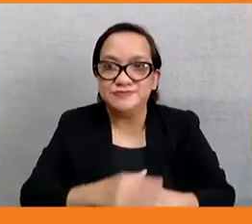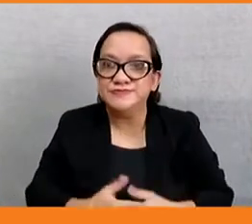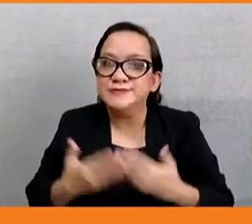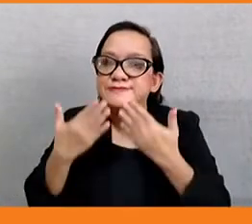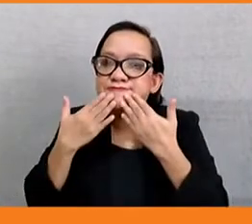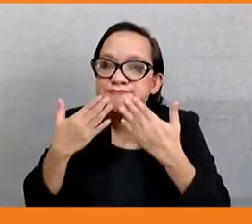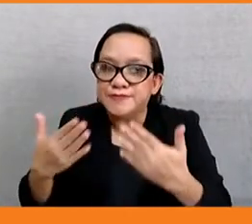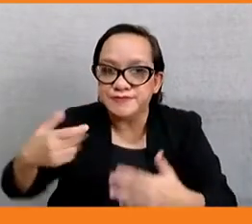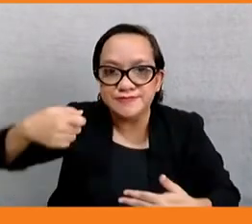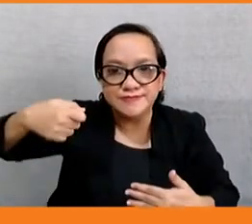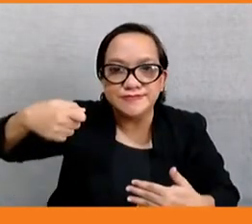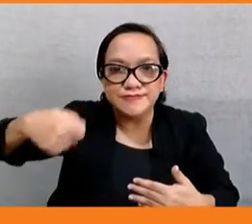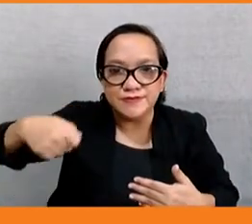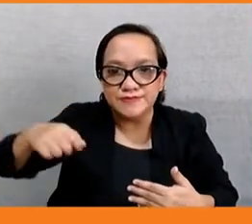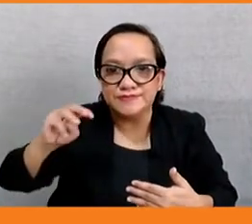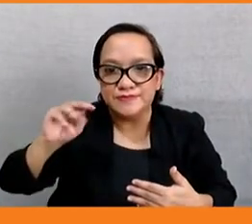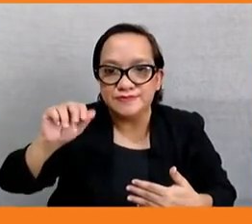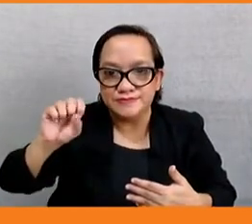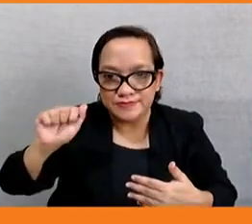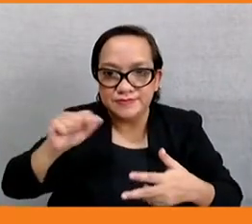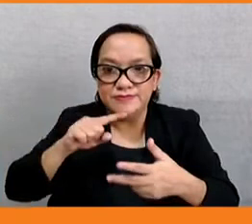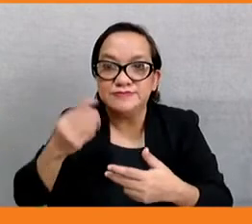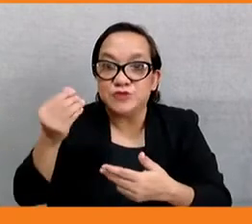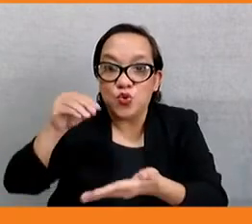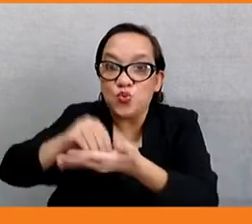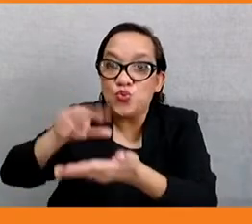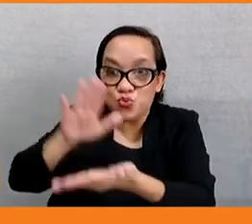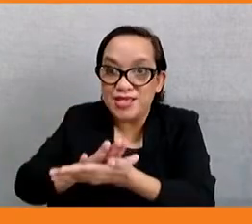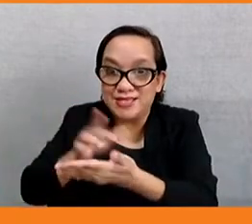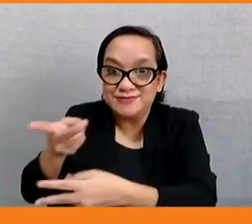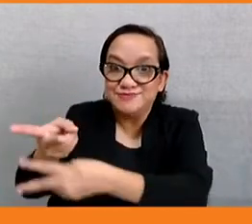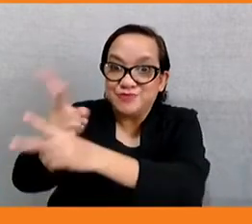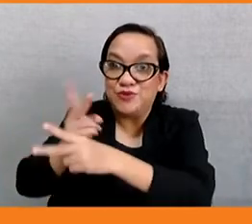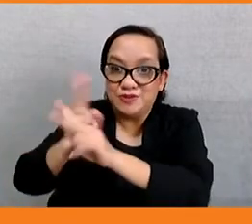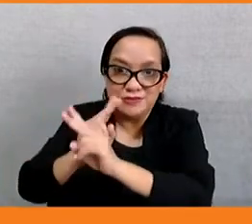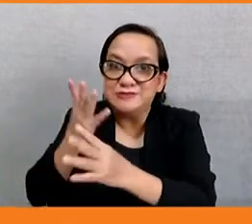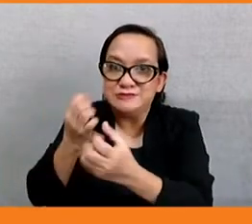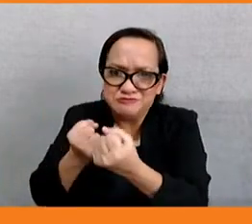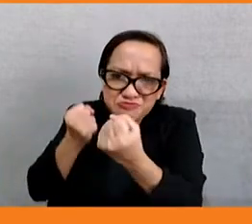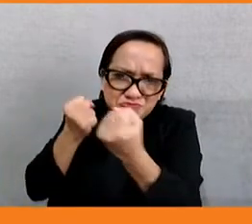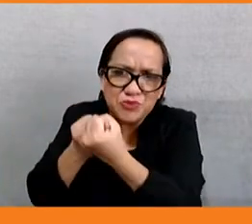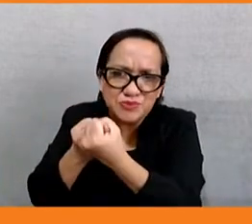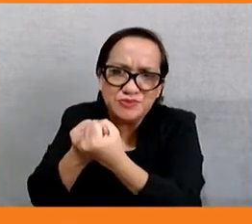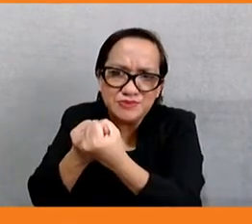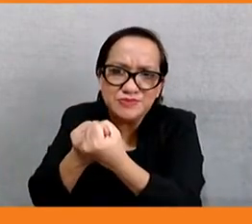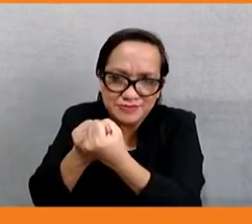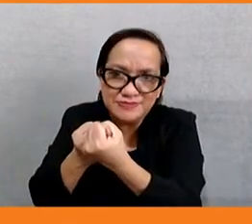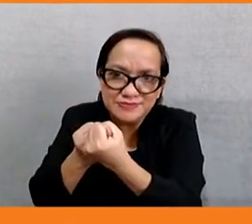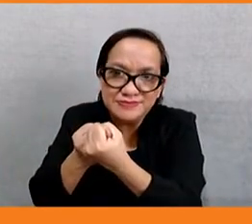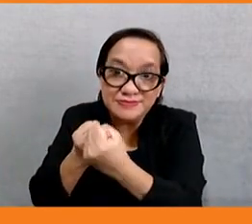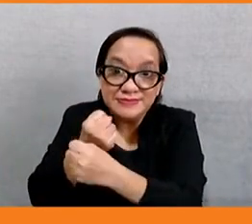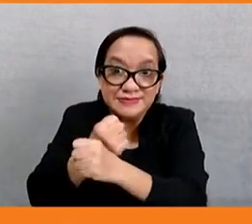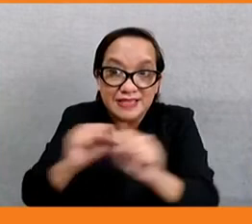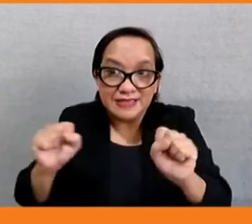One is on debt sustainability. Two is on the need for safeguards to extend even to policy-based loan. And the third